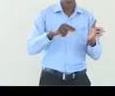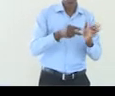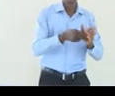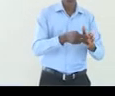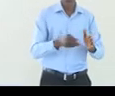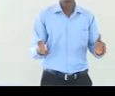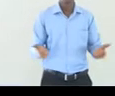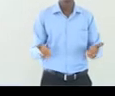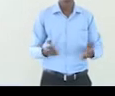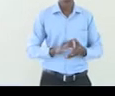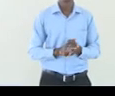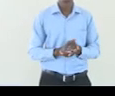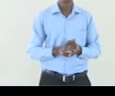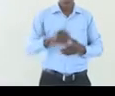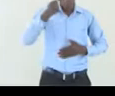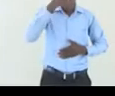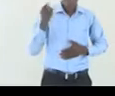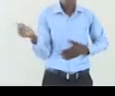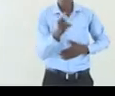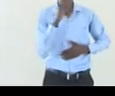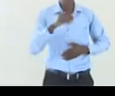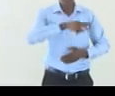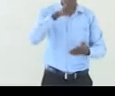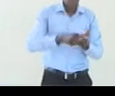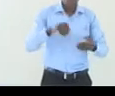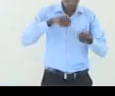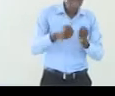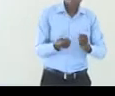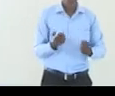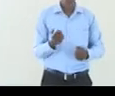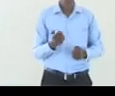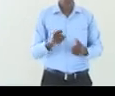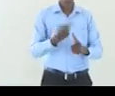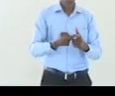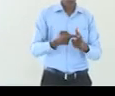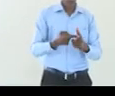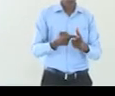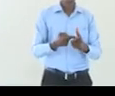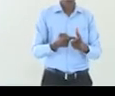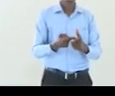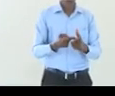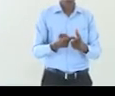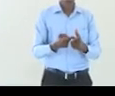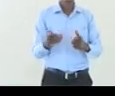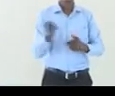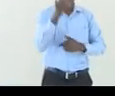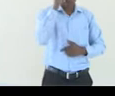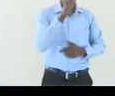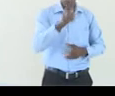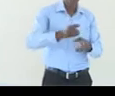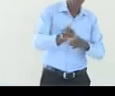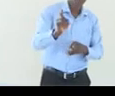beyond here and now. Because there are these problems, then there will be